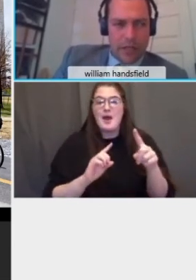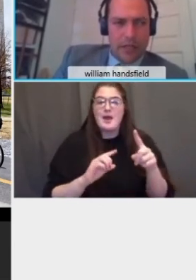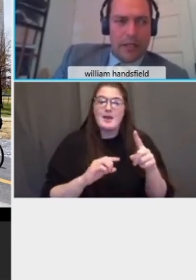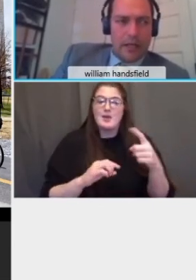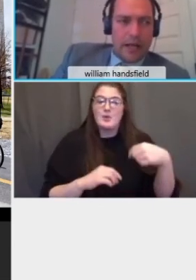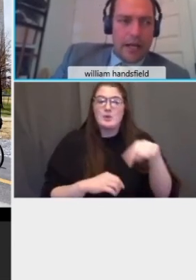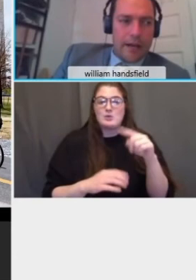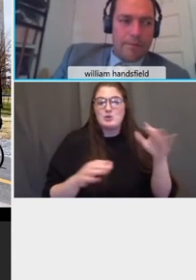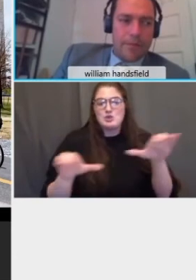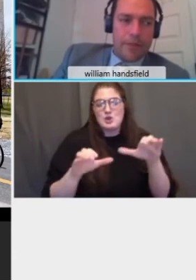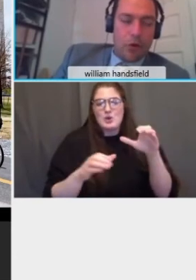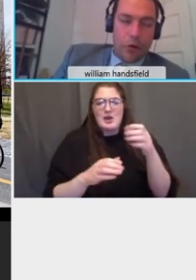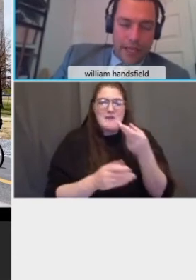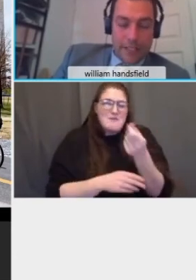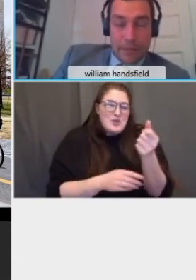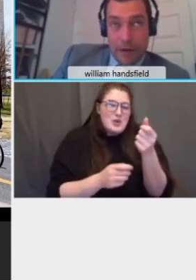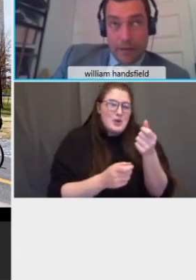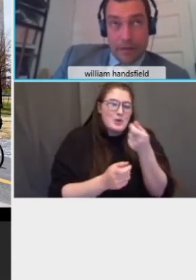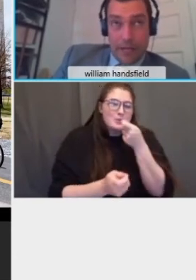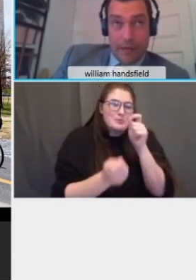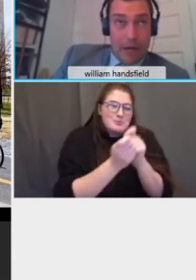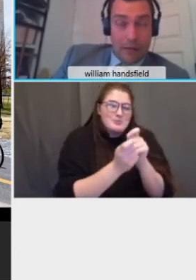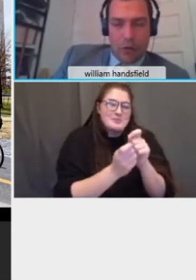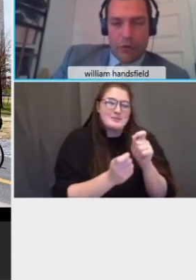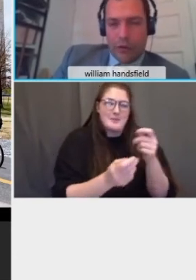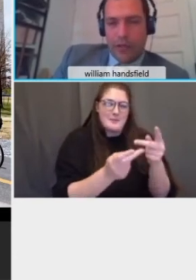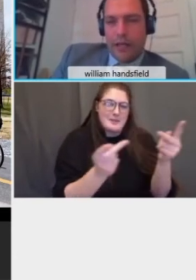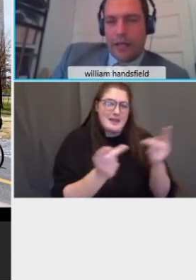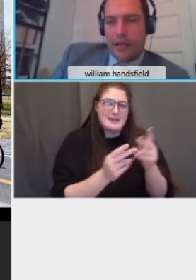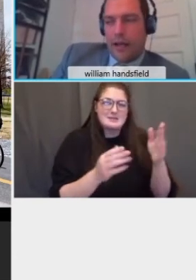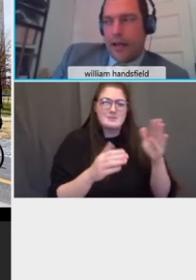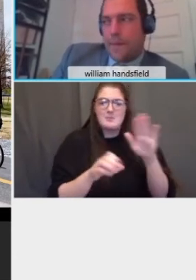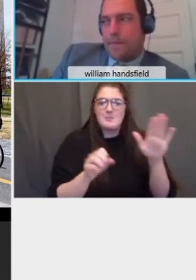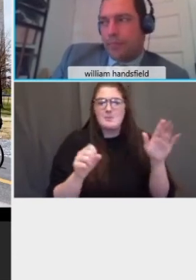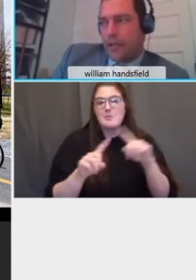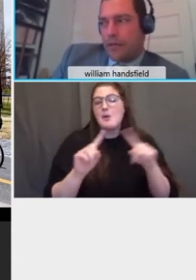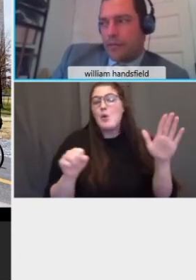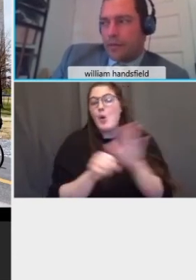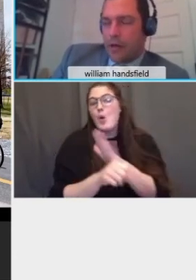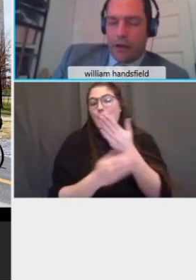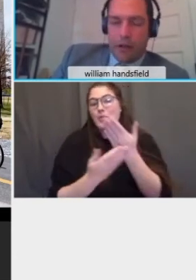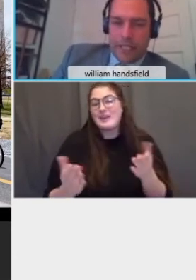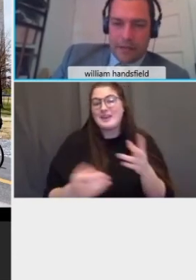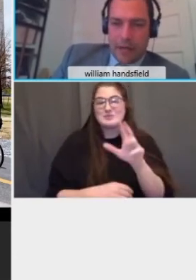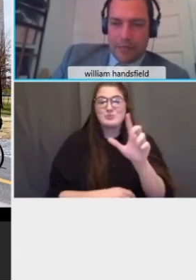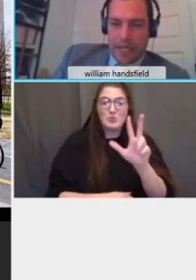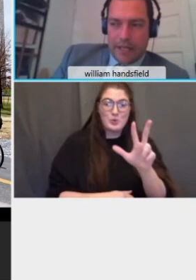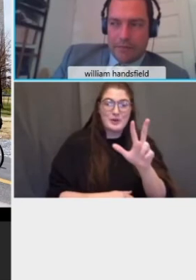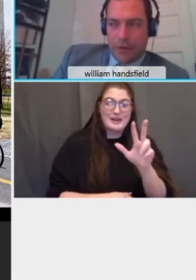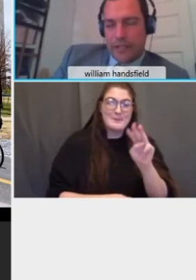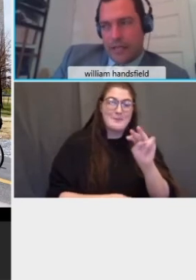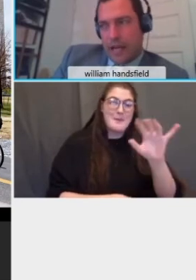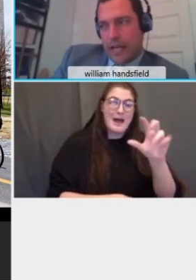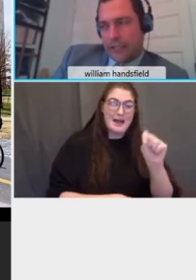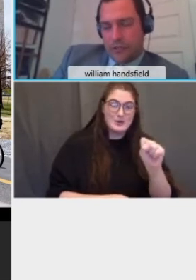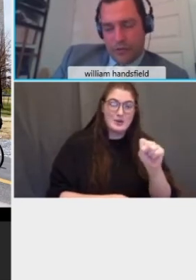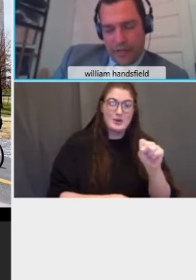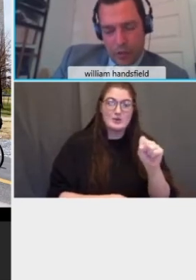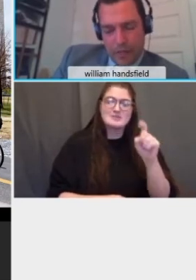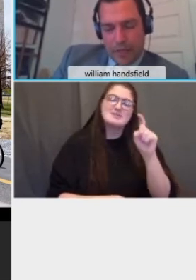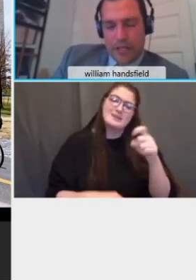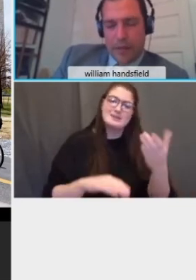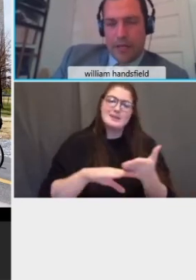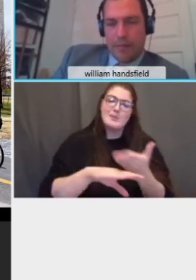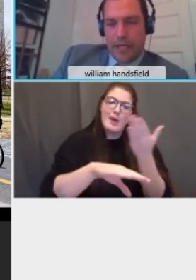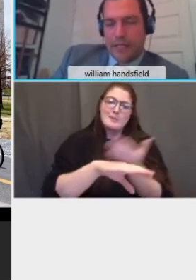we're doing work. The whole thing, it's about a 3-mile corridor. Probably all needs some updating, both design and just